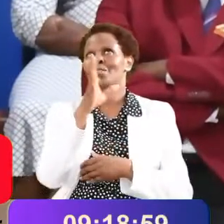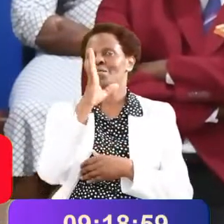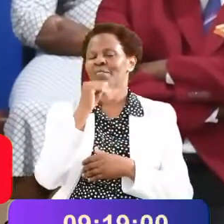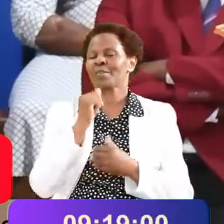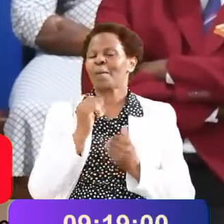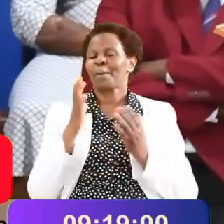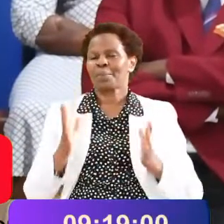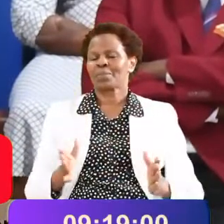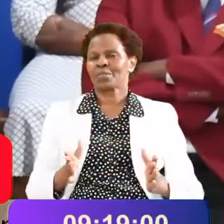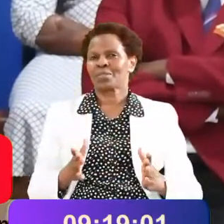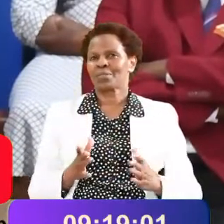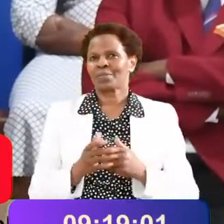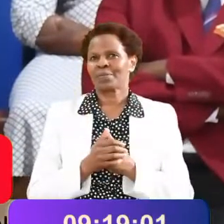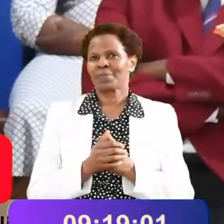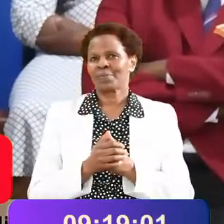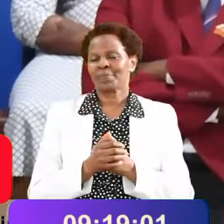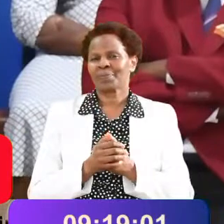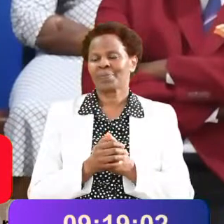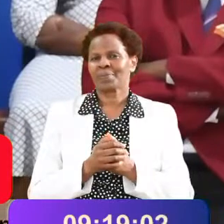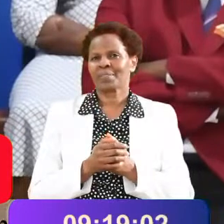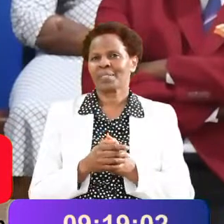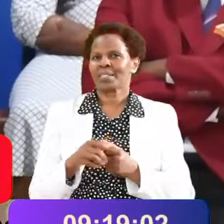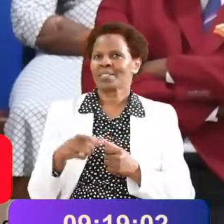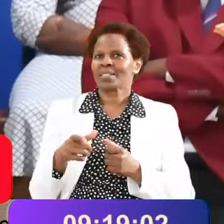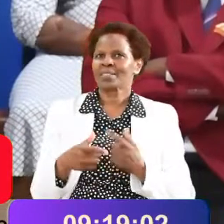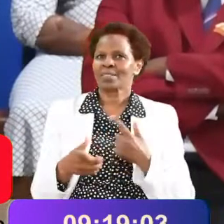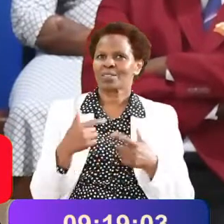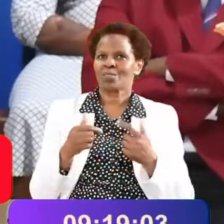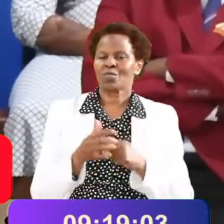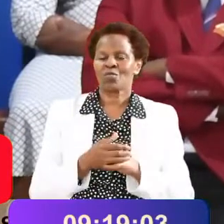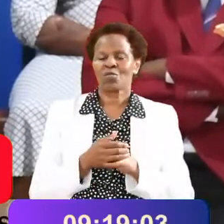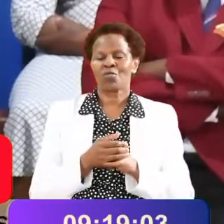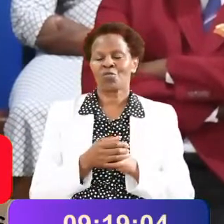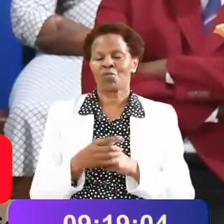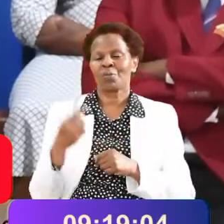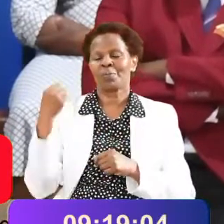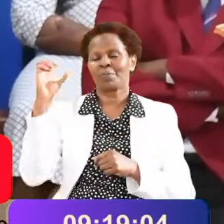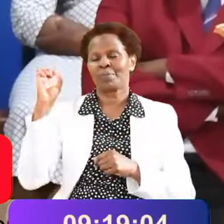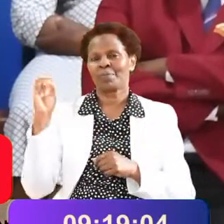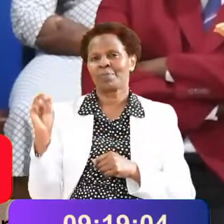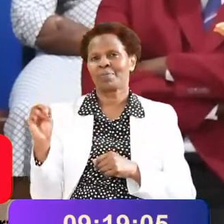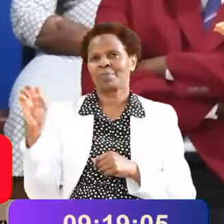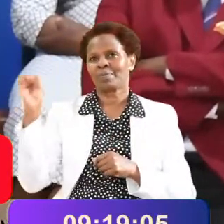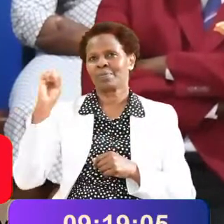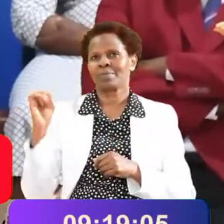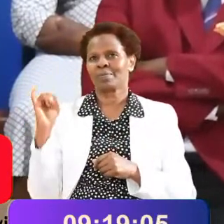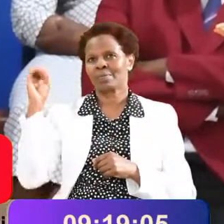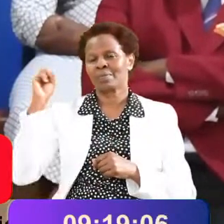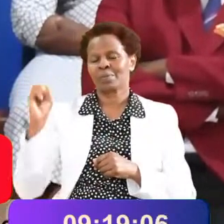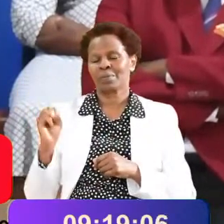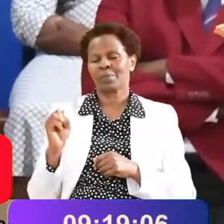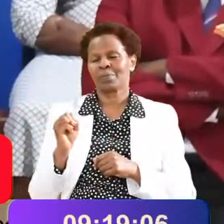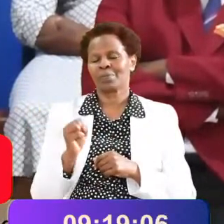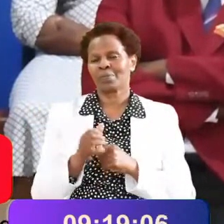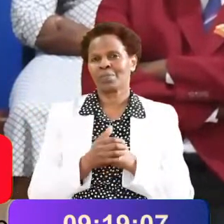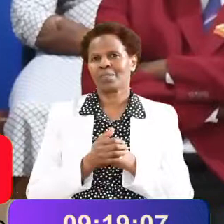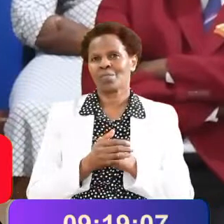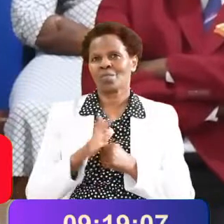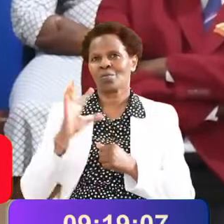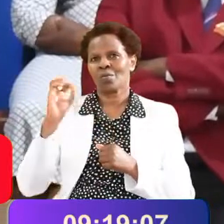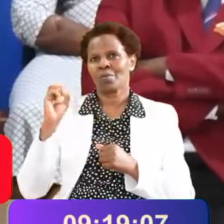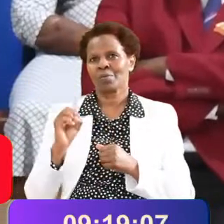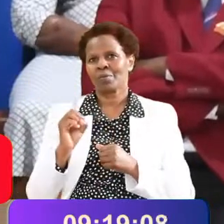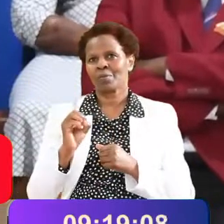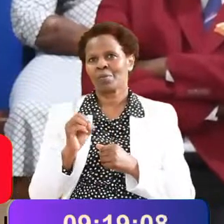and Peace. And this is coming from the book of Genesis towards the end of the life